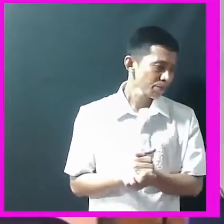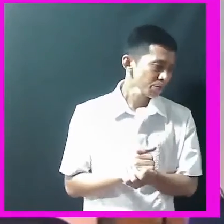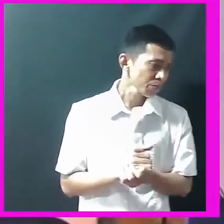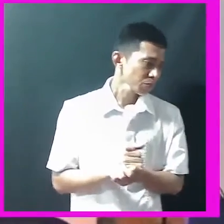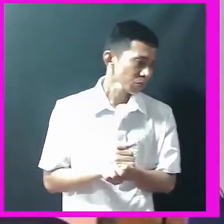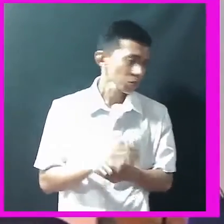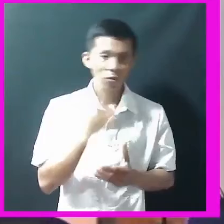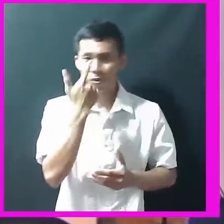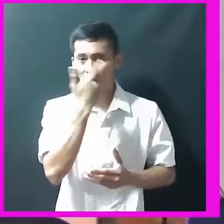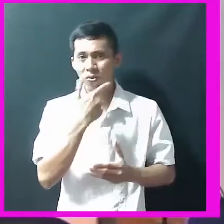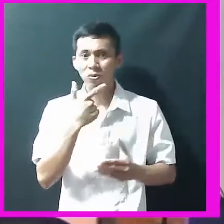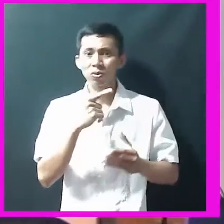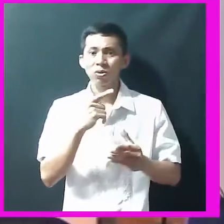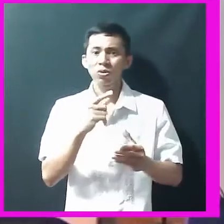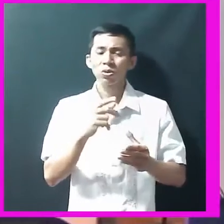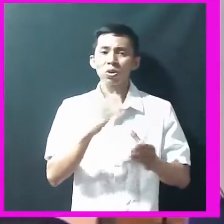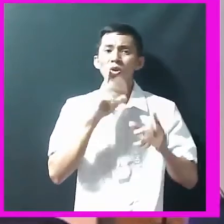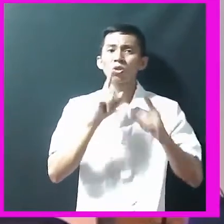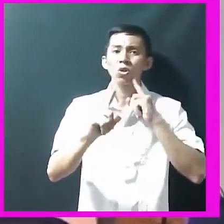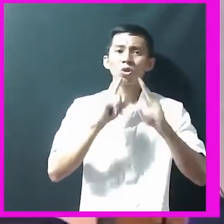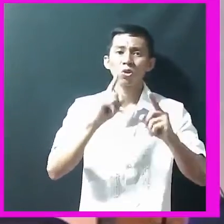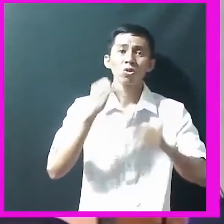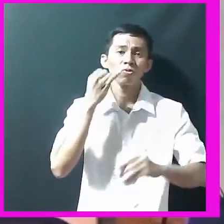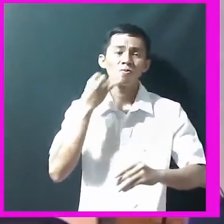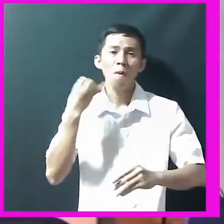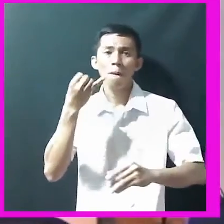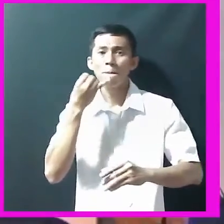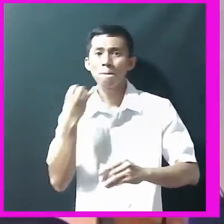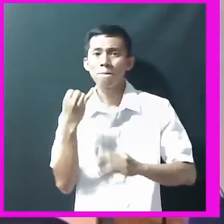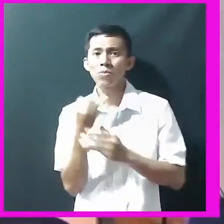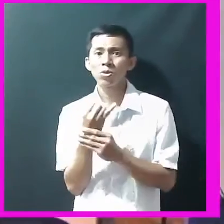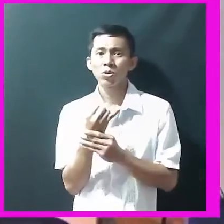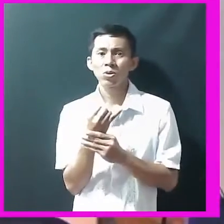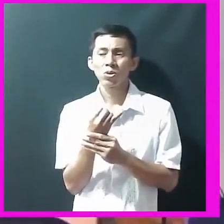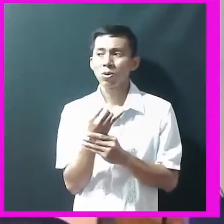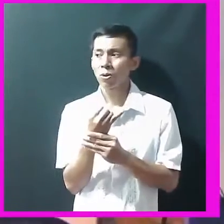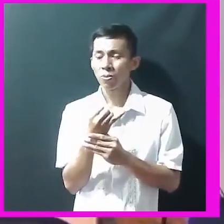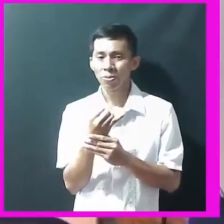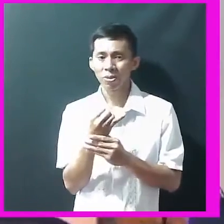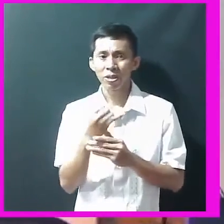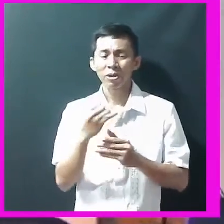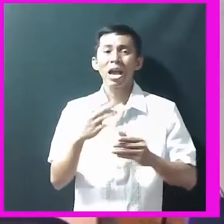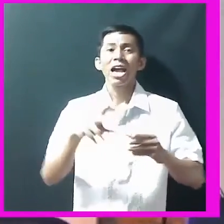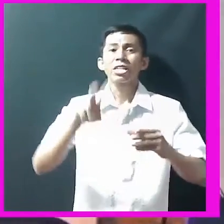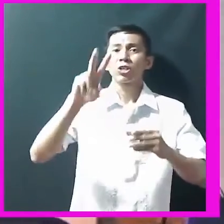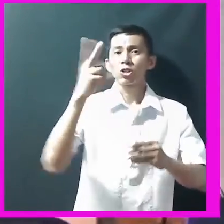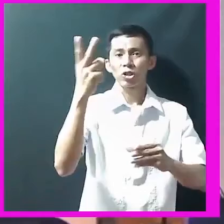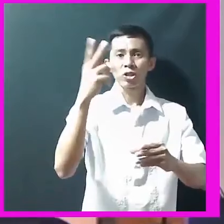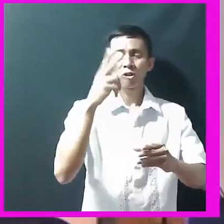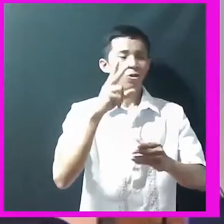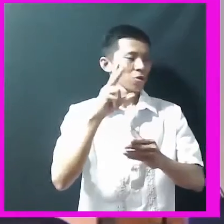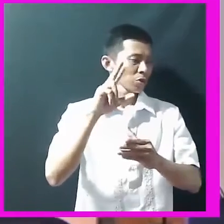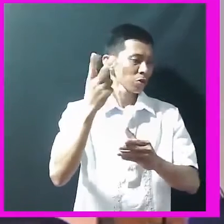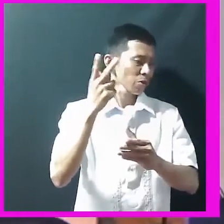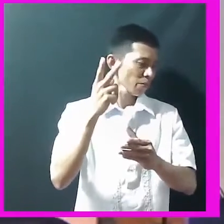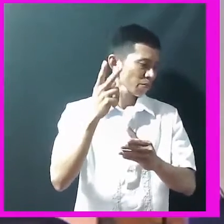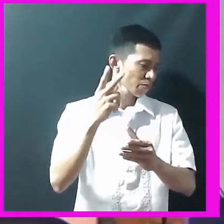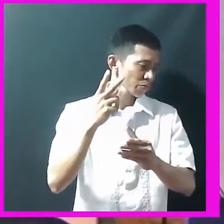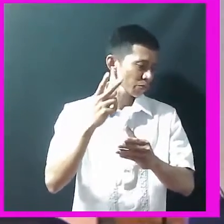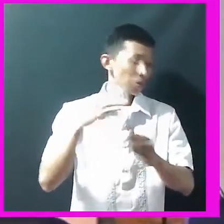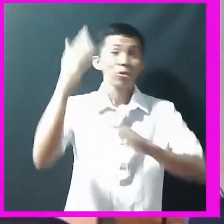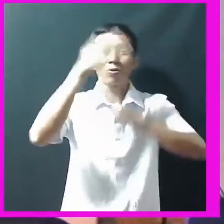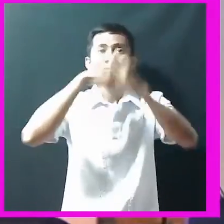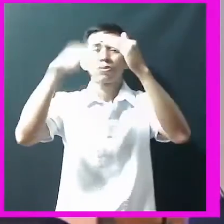who gives counsel to the Jews in verse number 13 and 14. There, in that earthly courtroom, the